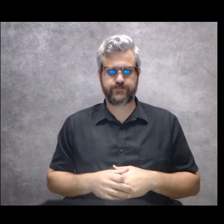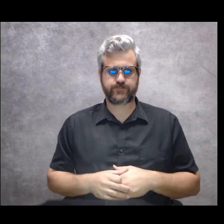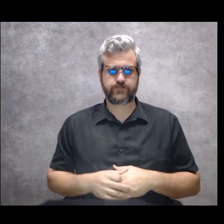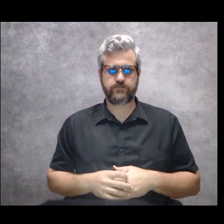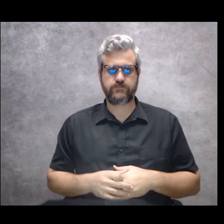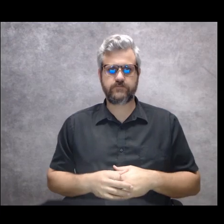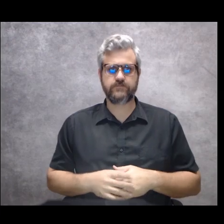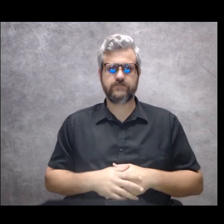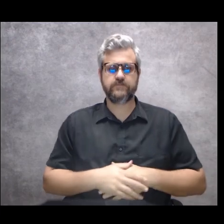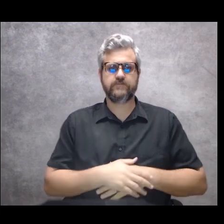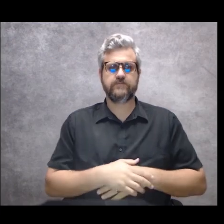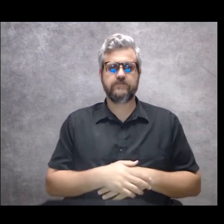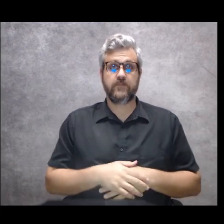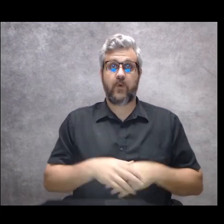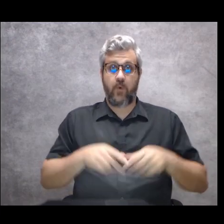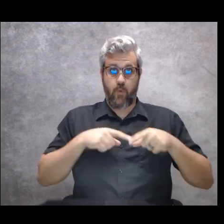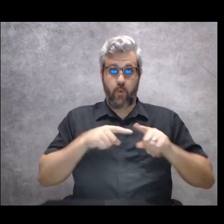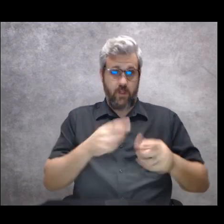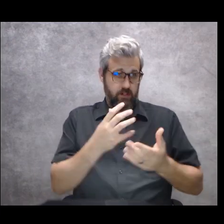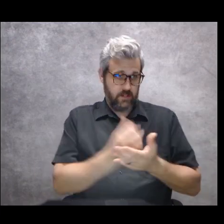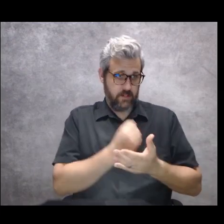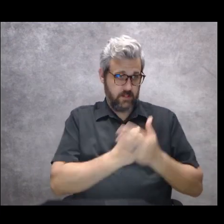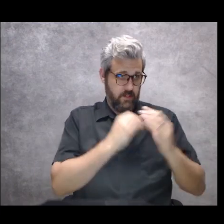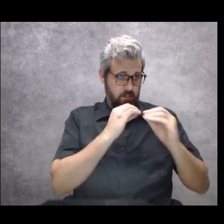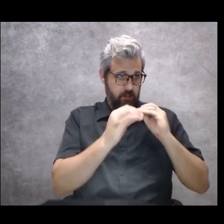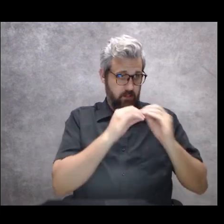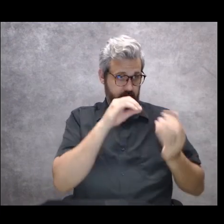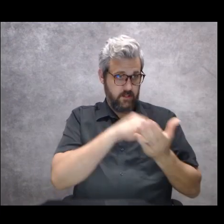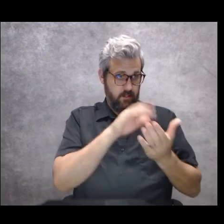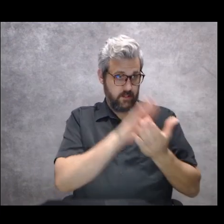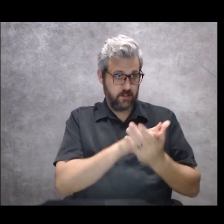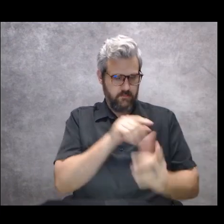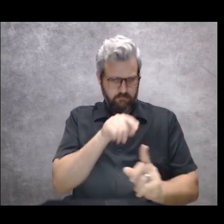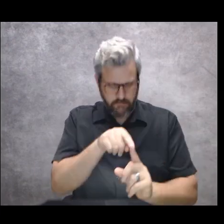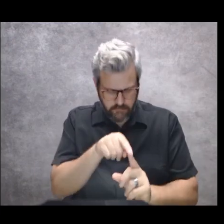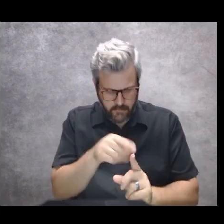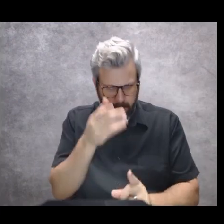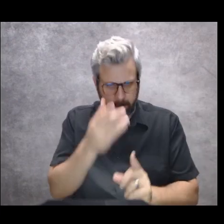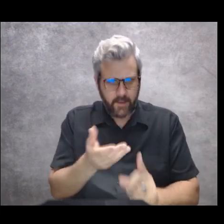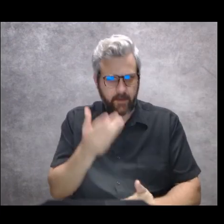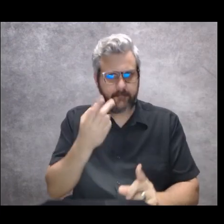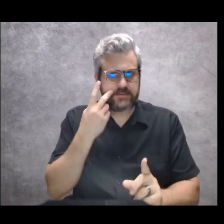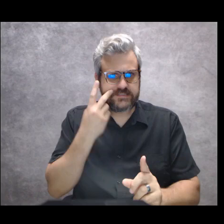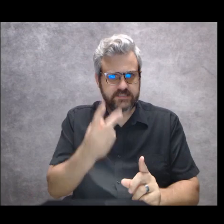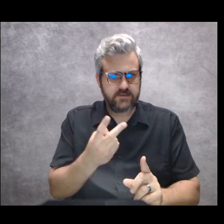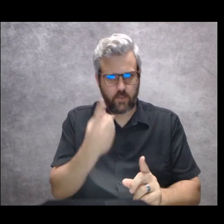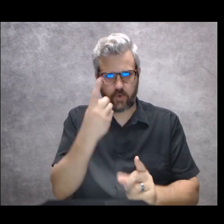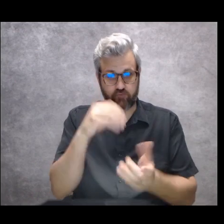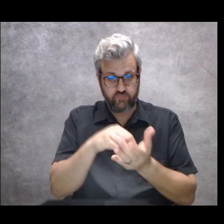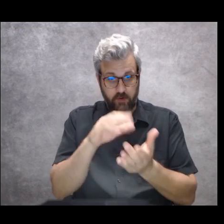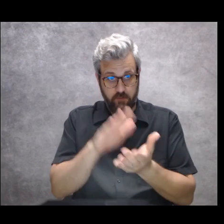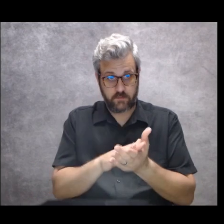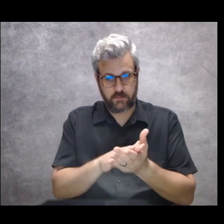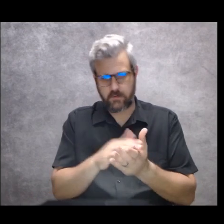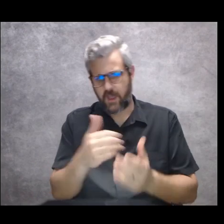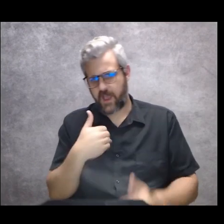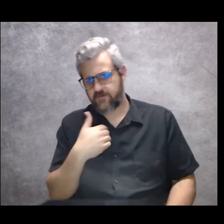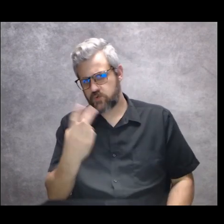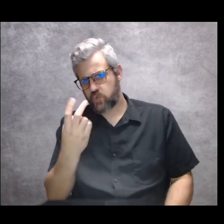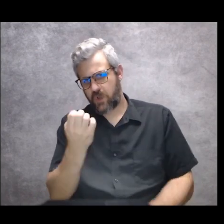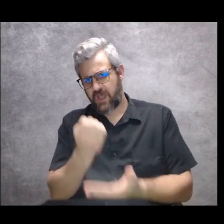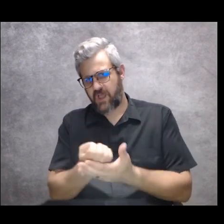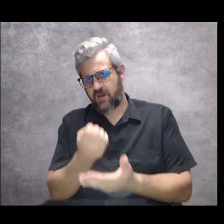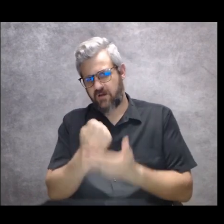While correcting records, you may run across a record with only 2 evidences. This may seem unusual or